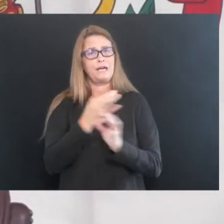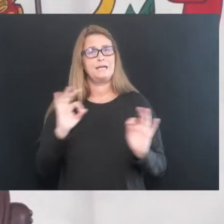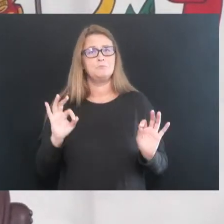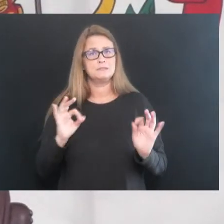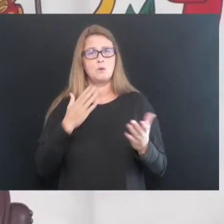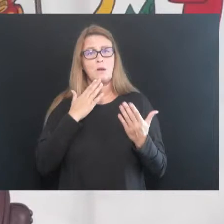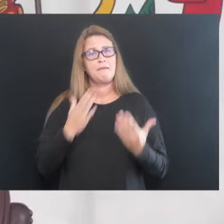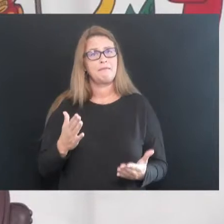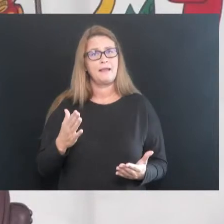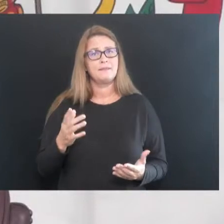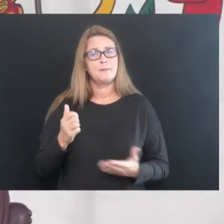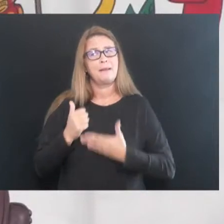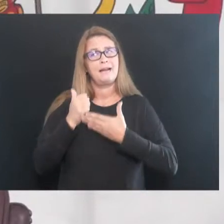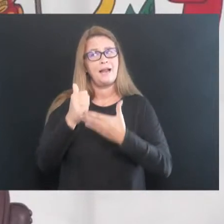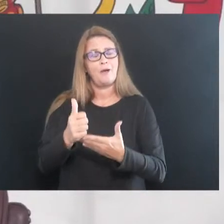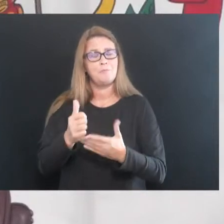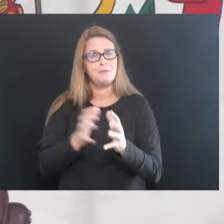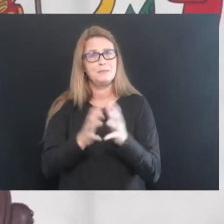possibly can.